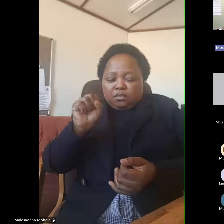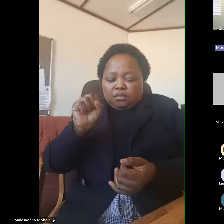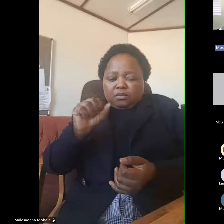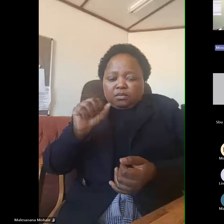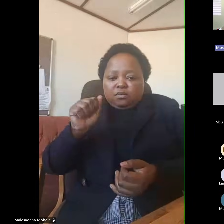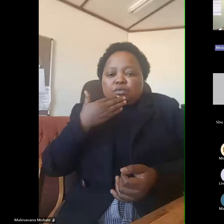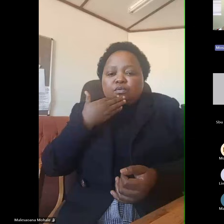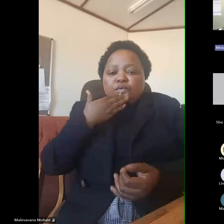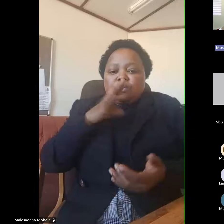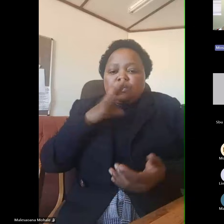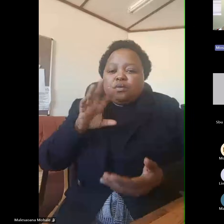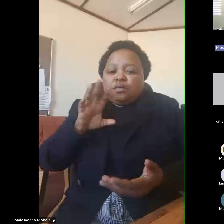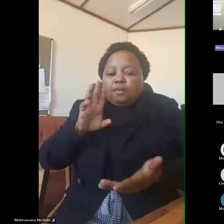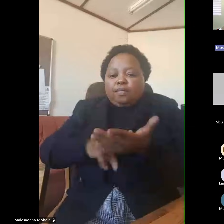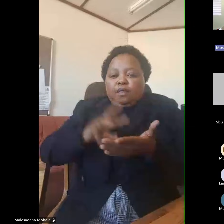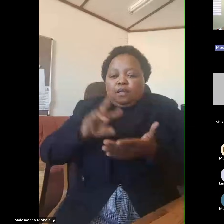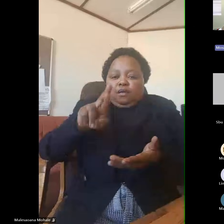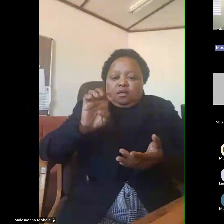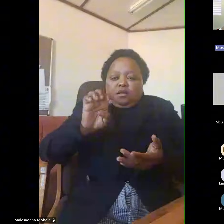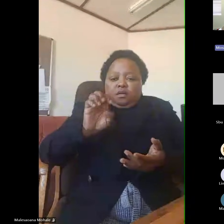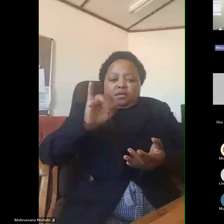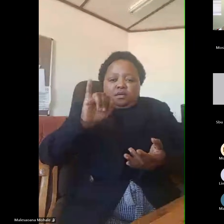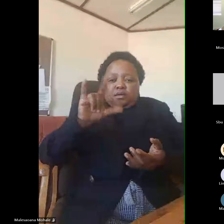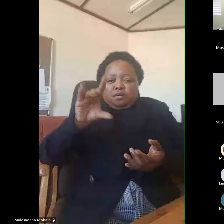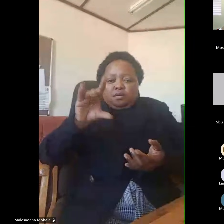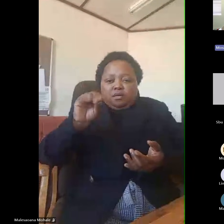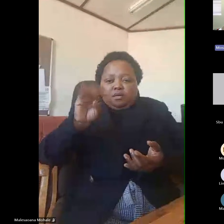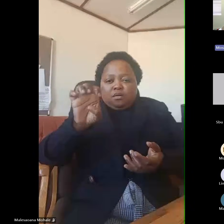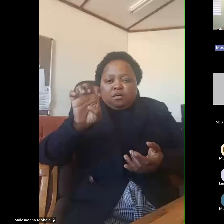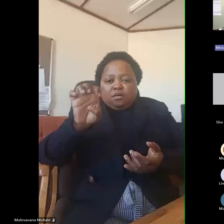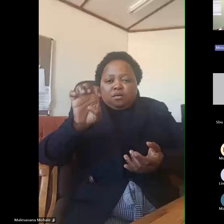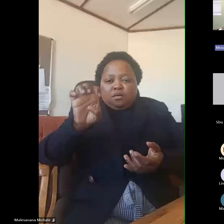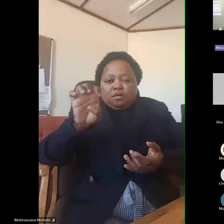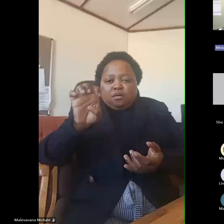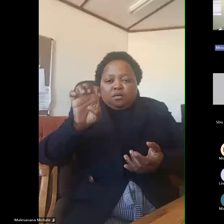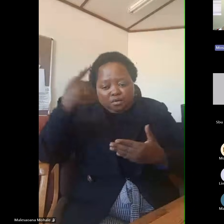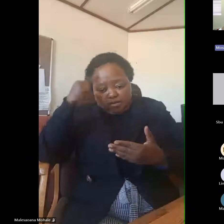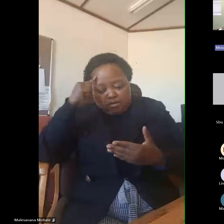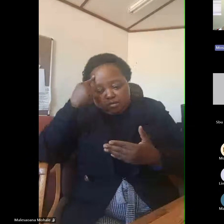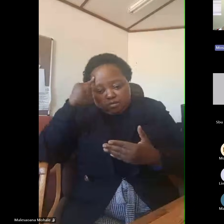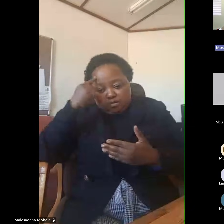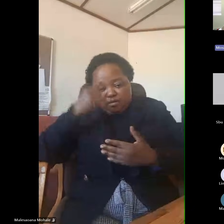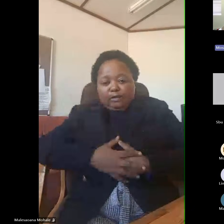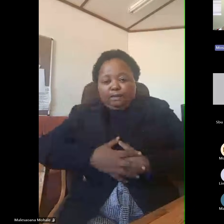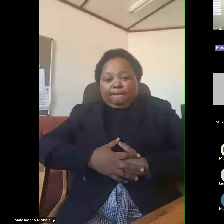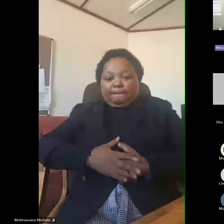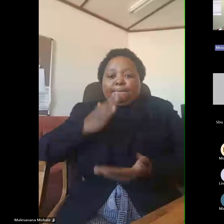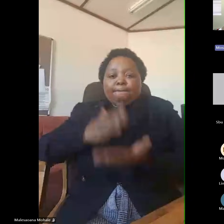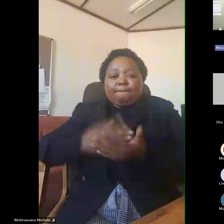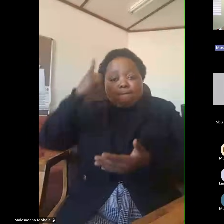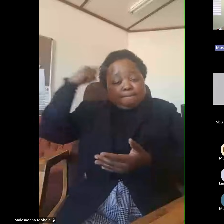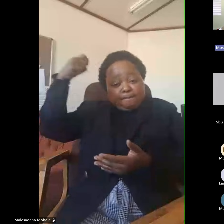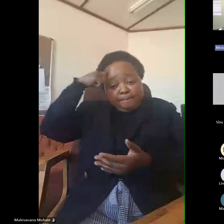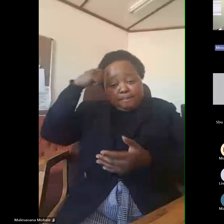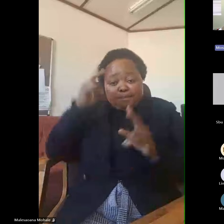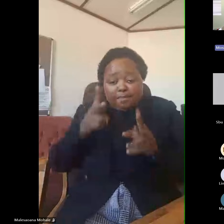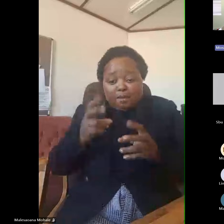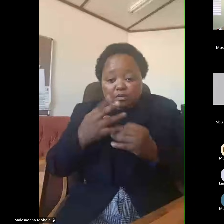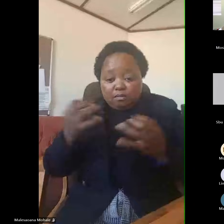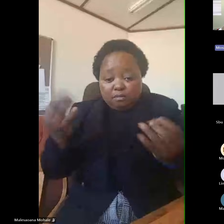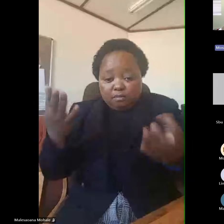any inconvenience and thank you for your understanding. I believe many of you may already know Mrs. Refule